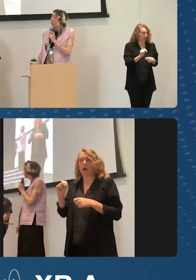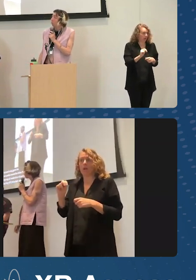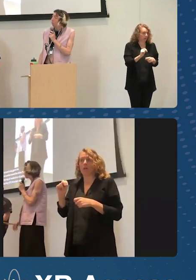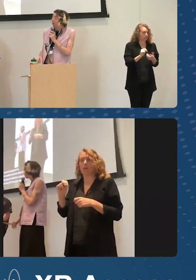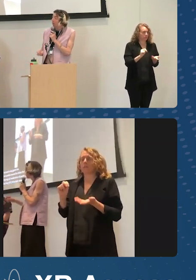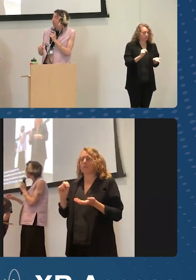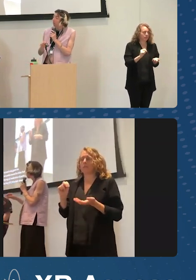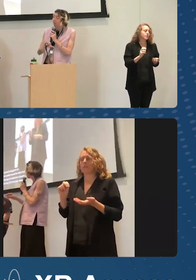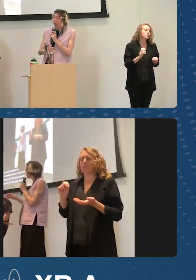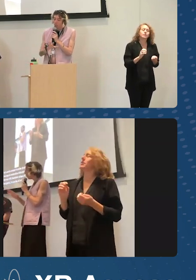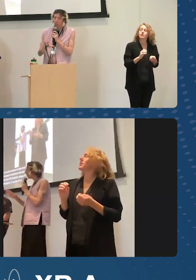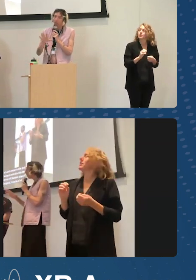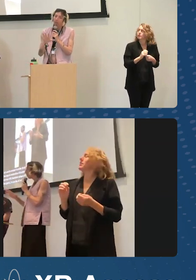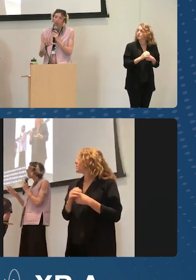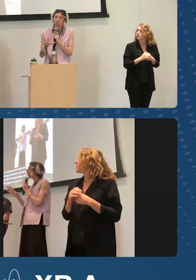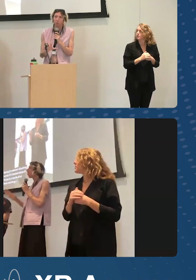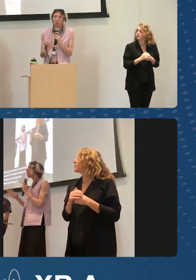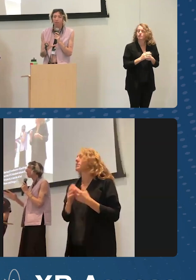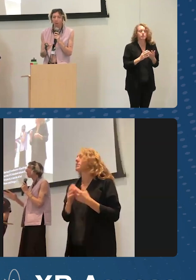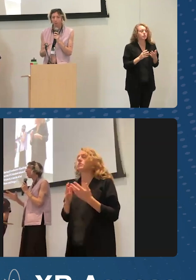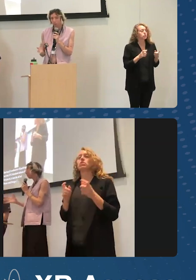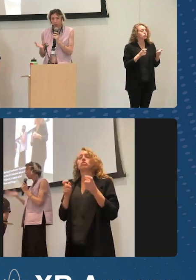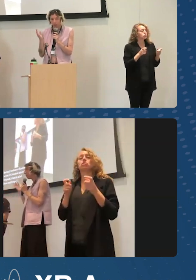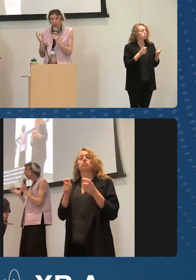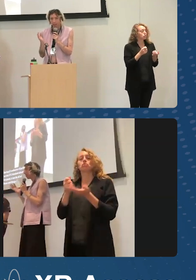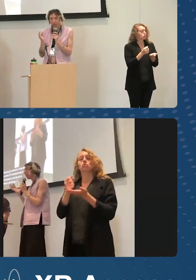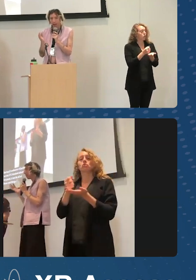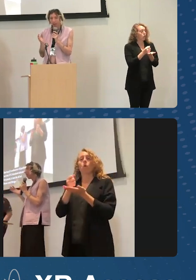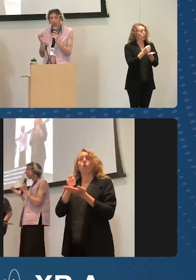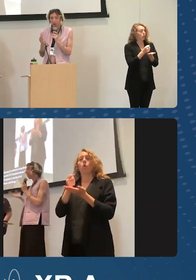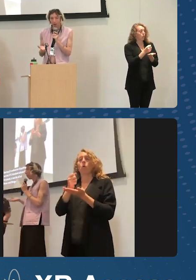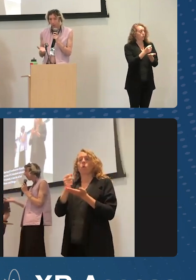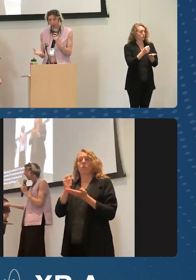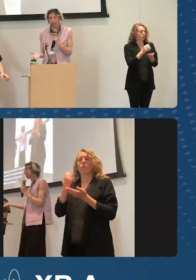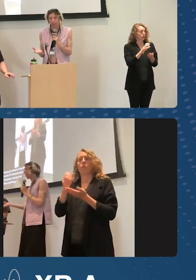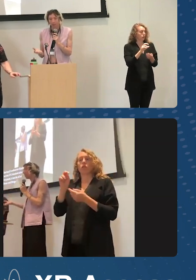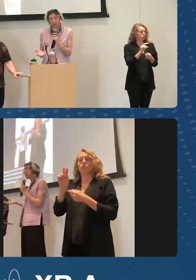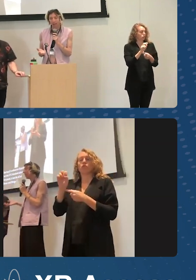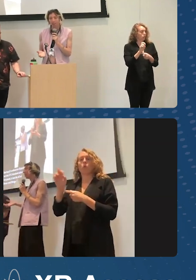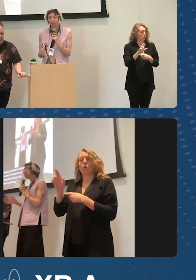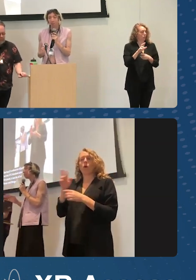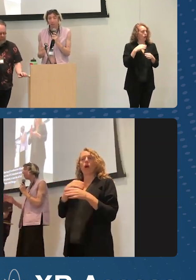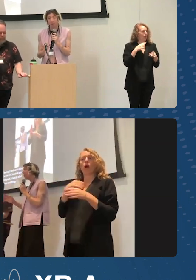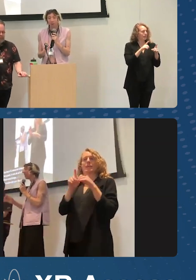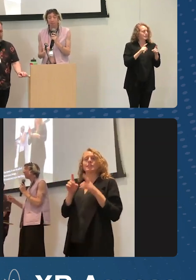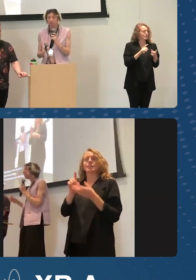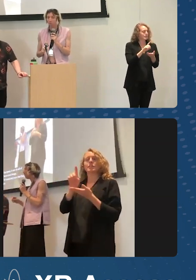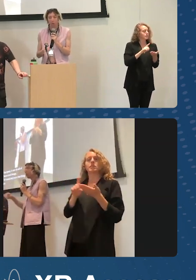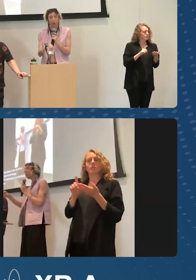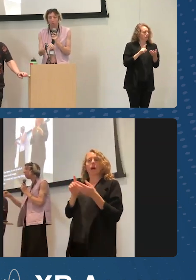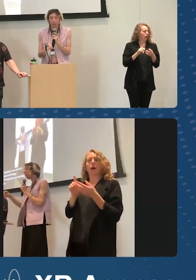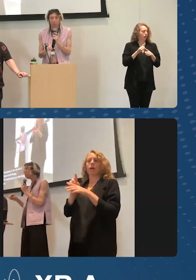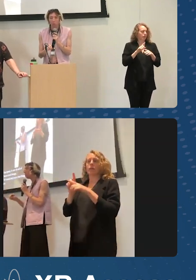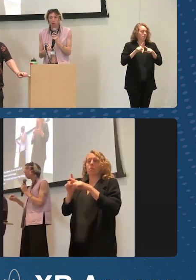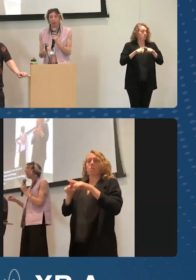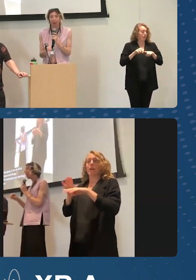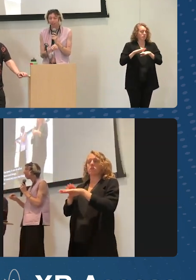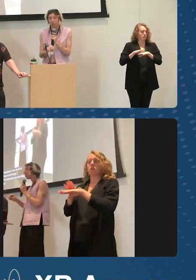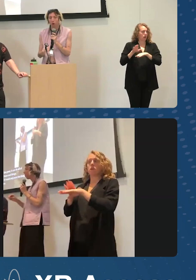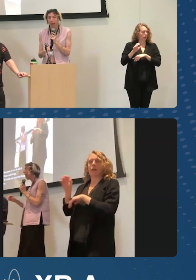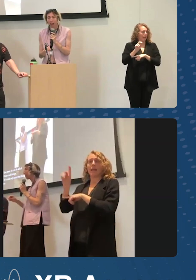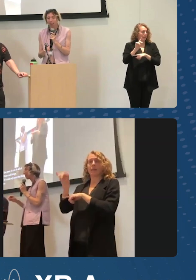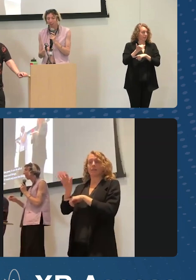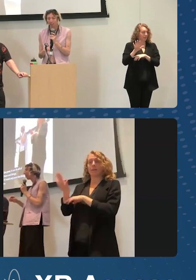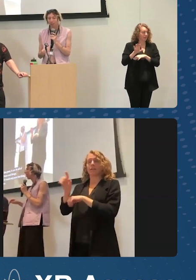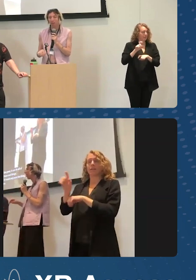And so there's the controller itself, which I designed with Andy's specifications, is very, very simple. You can only move on the